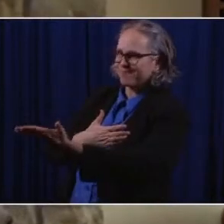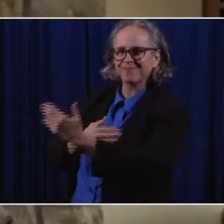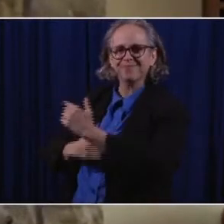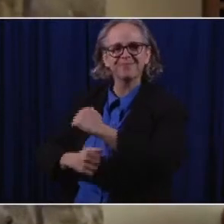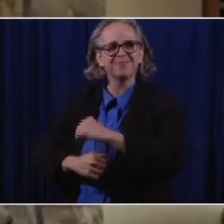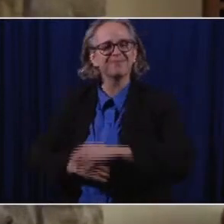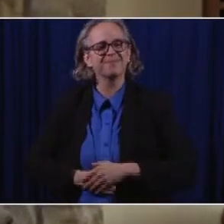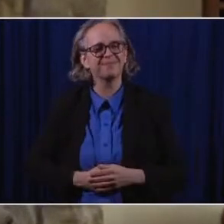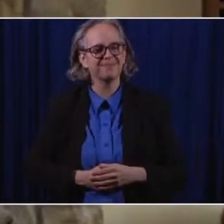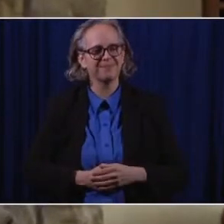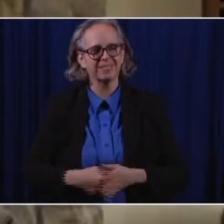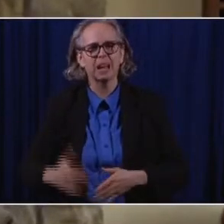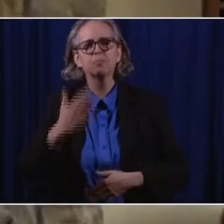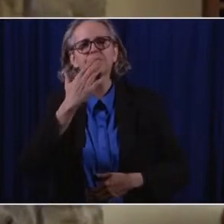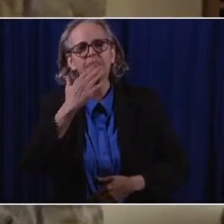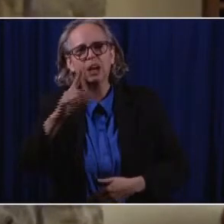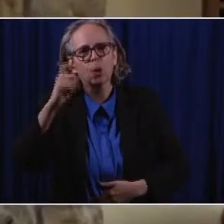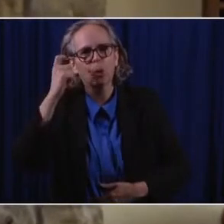Thank you very much, Governor.